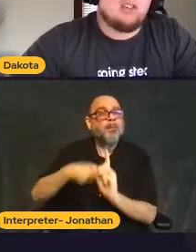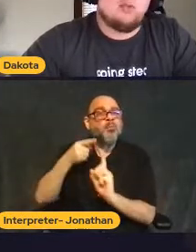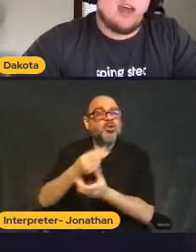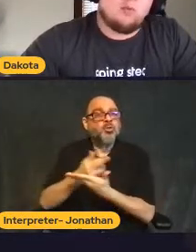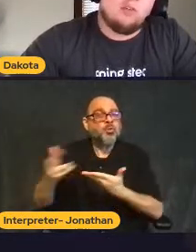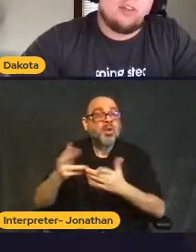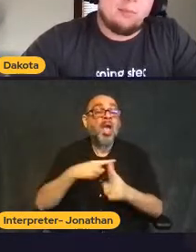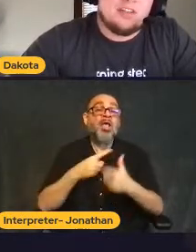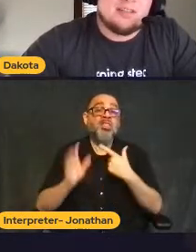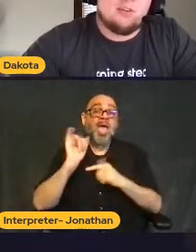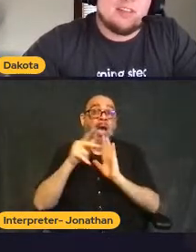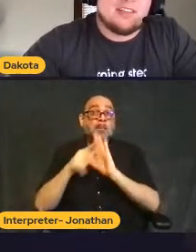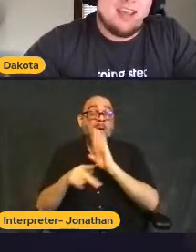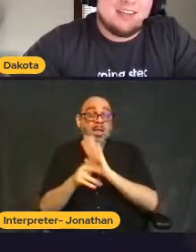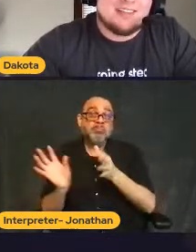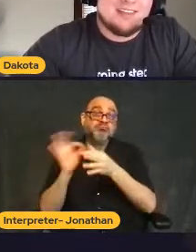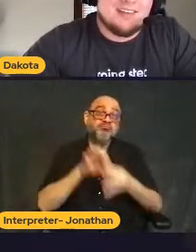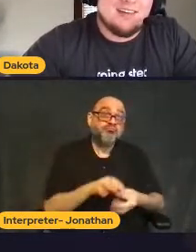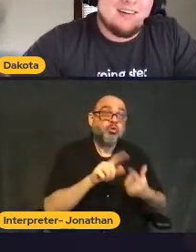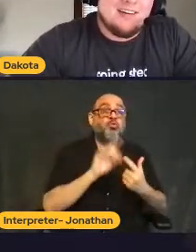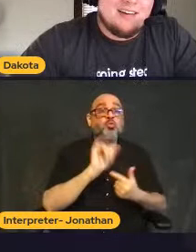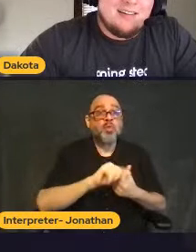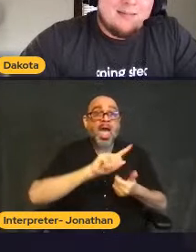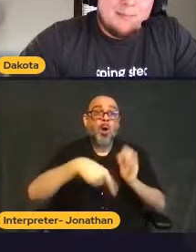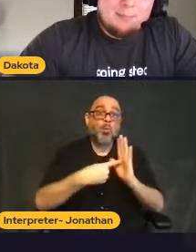is attached to that role or that principal in this case.